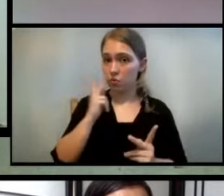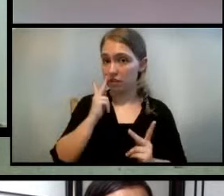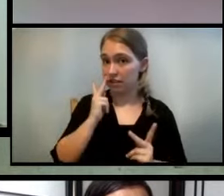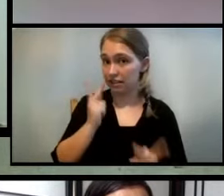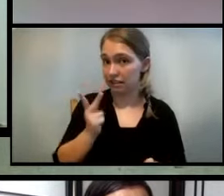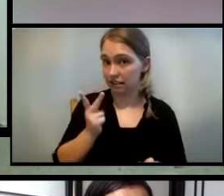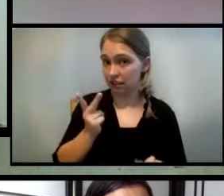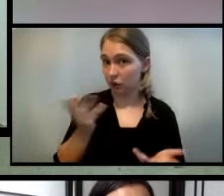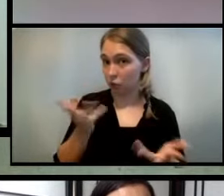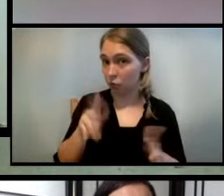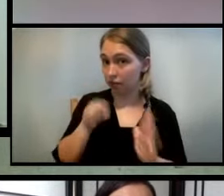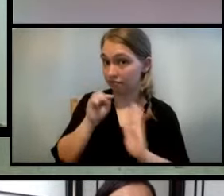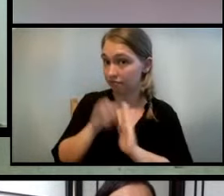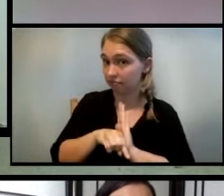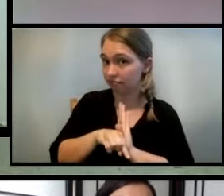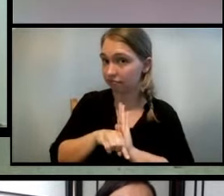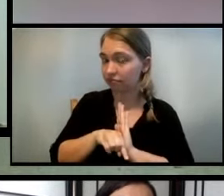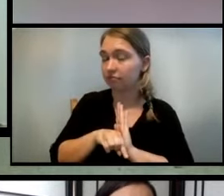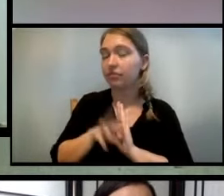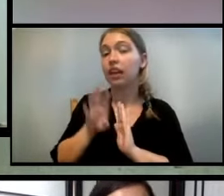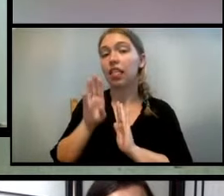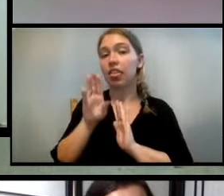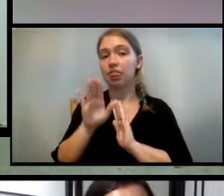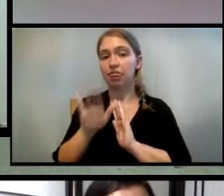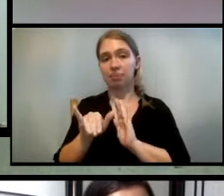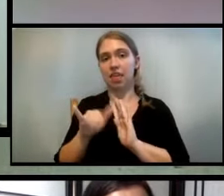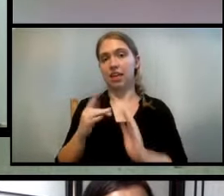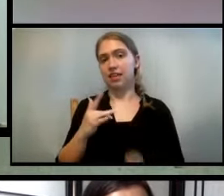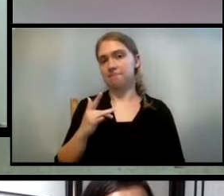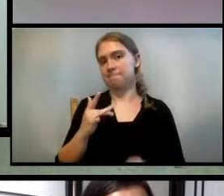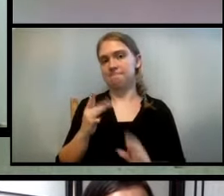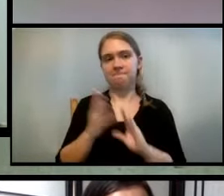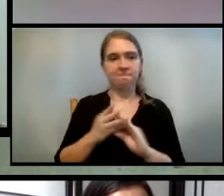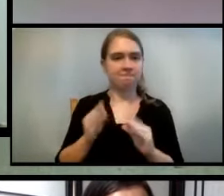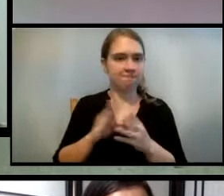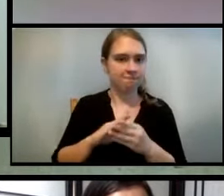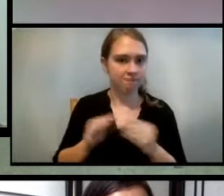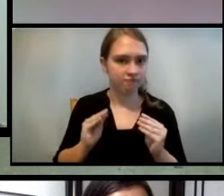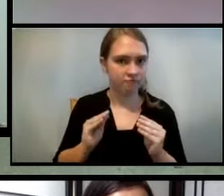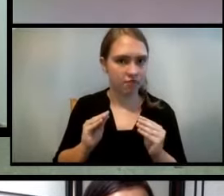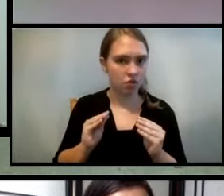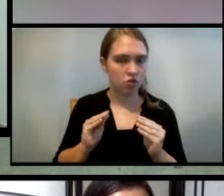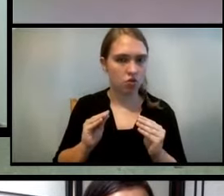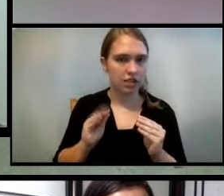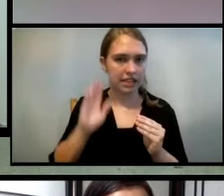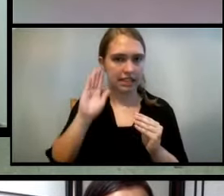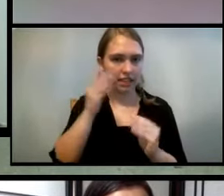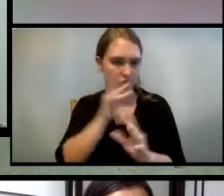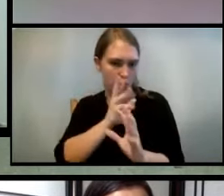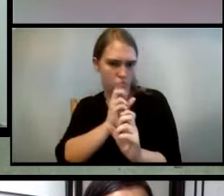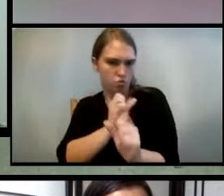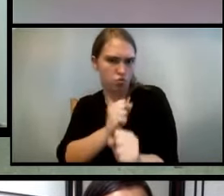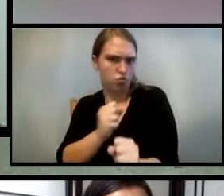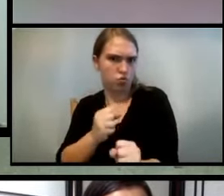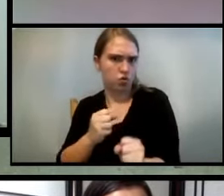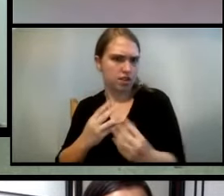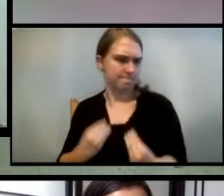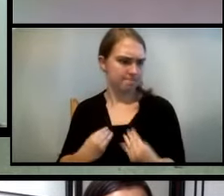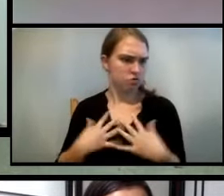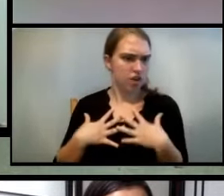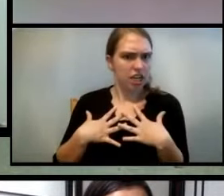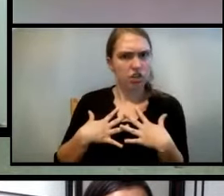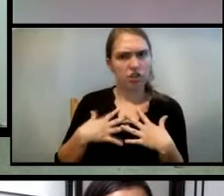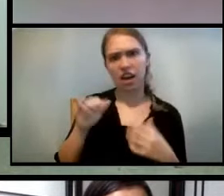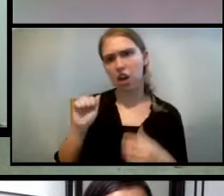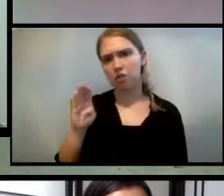flames is making that somehow attractive and somehow aspirational through